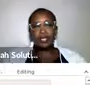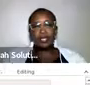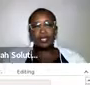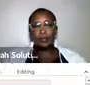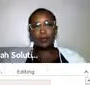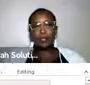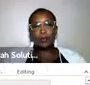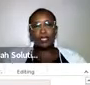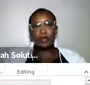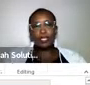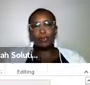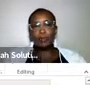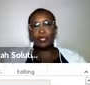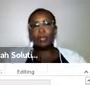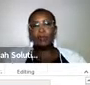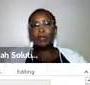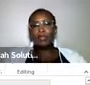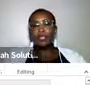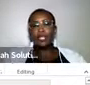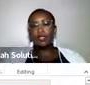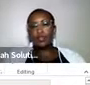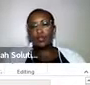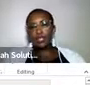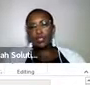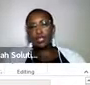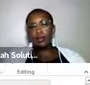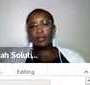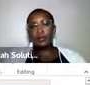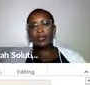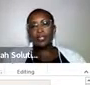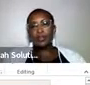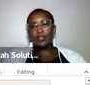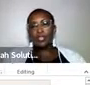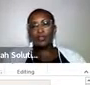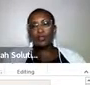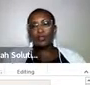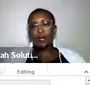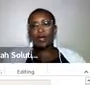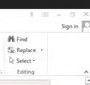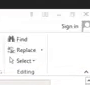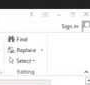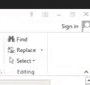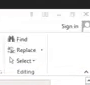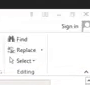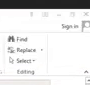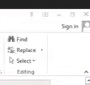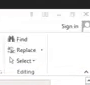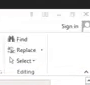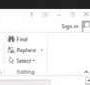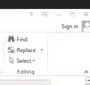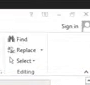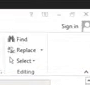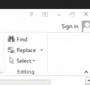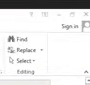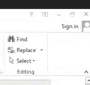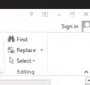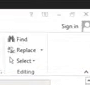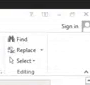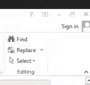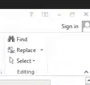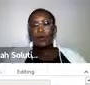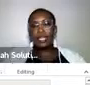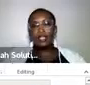is a real estate and property management company. We have Stallion Construction Company, which is a construction firm. We have Pathway Solution Services,